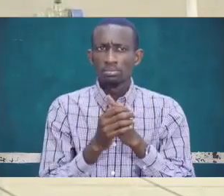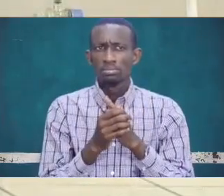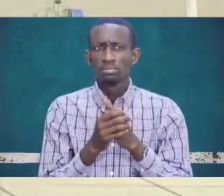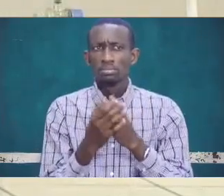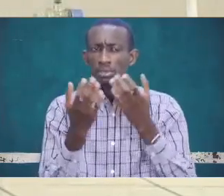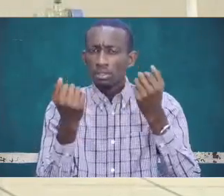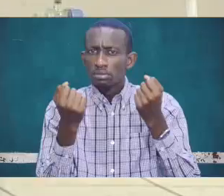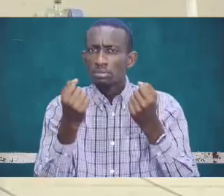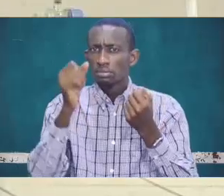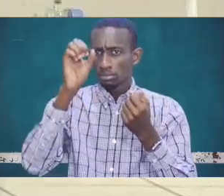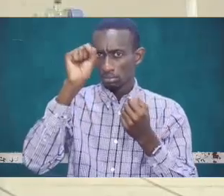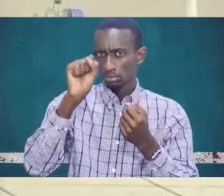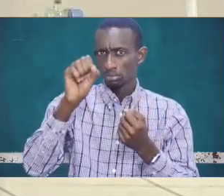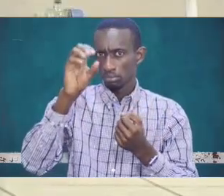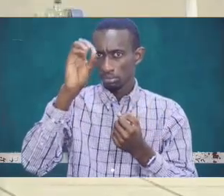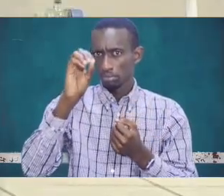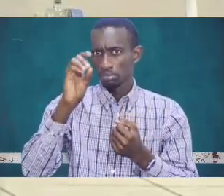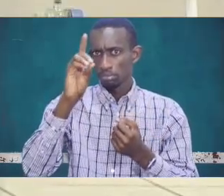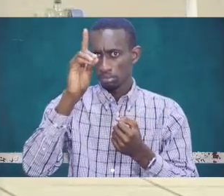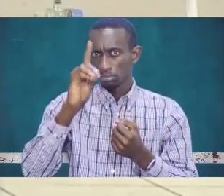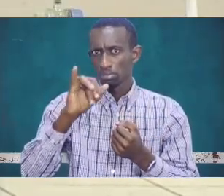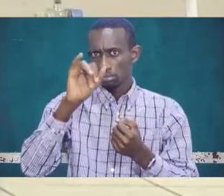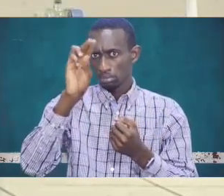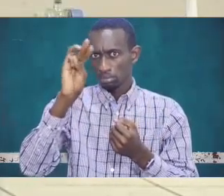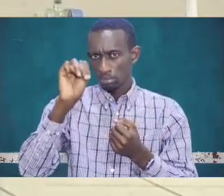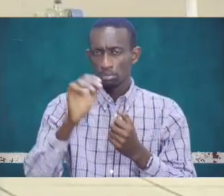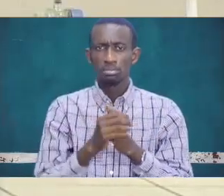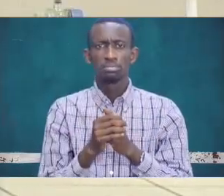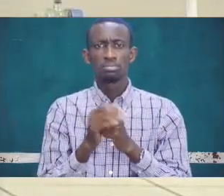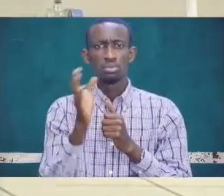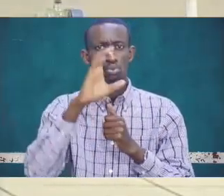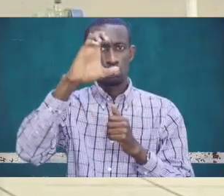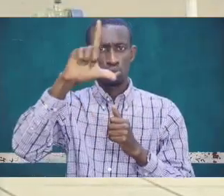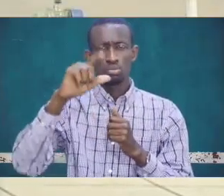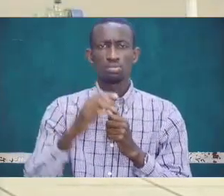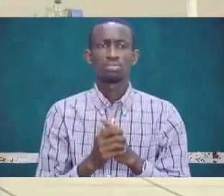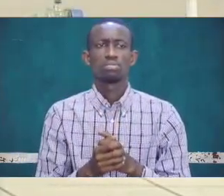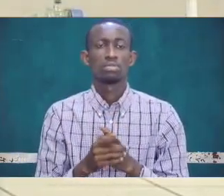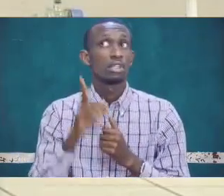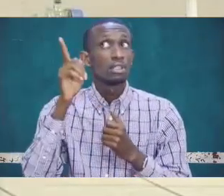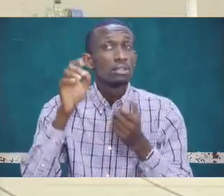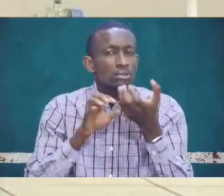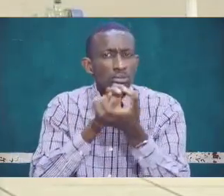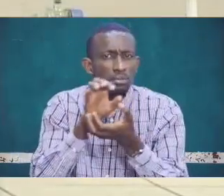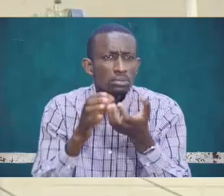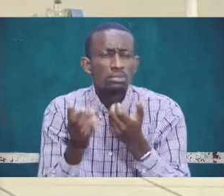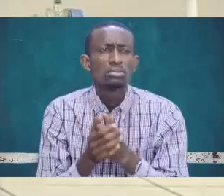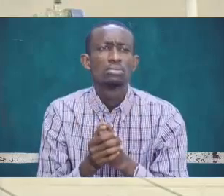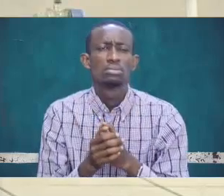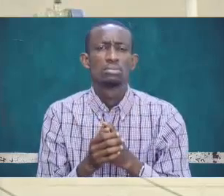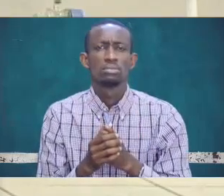have sodium chloride. This sodium chloride is mixed